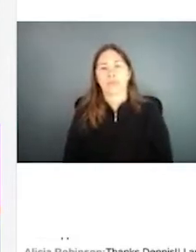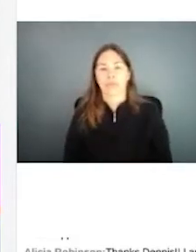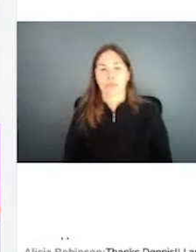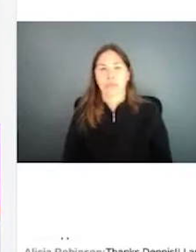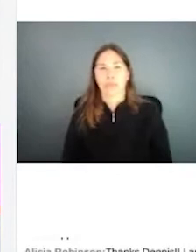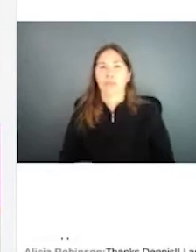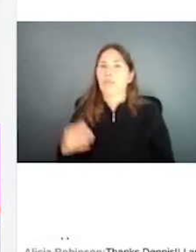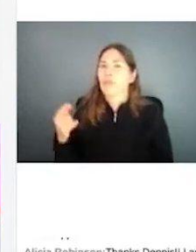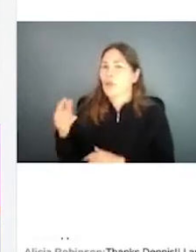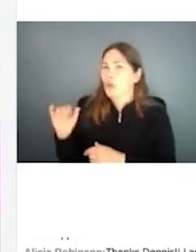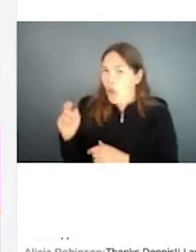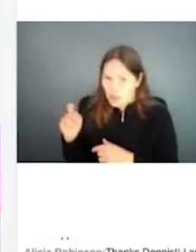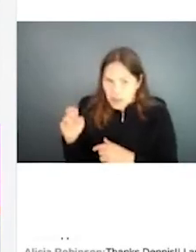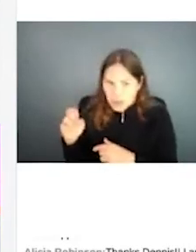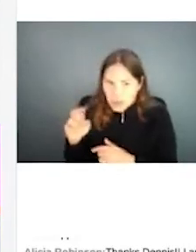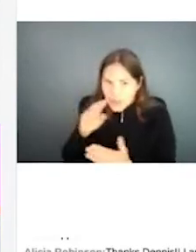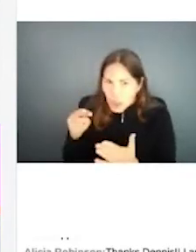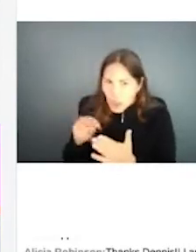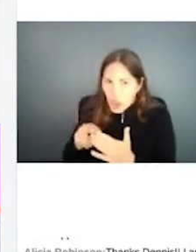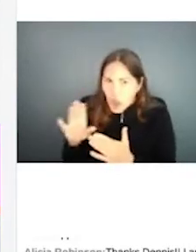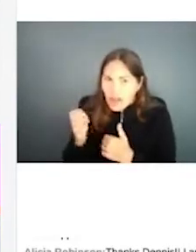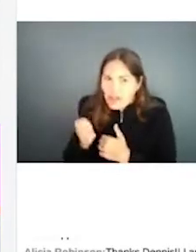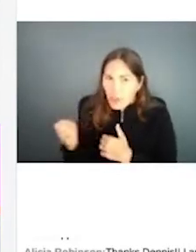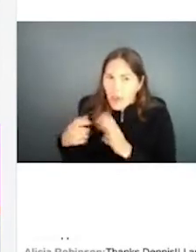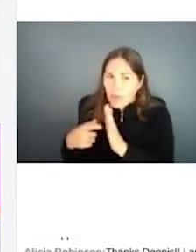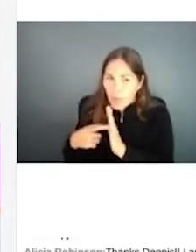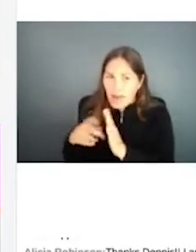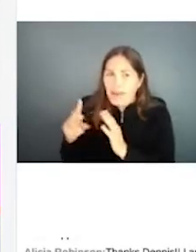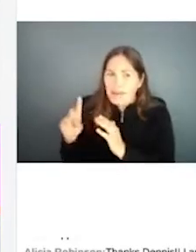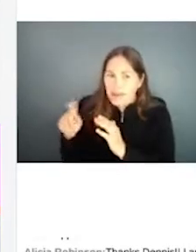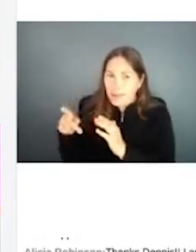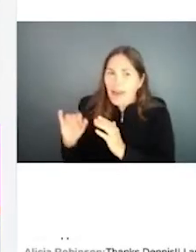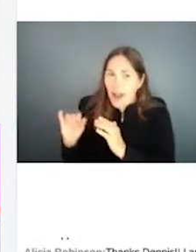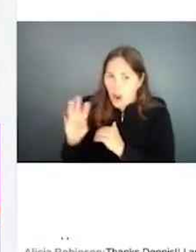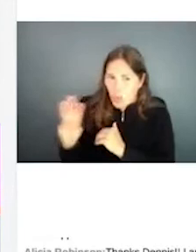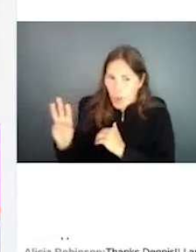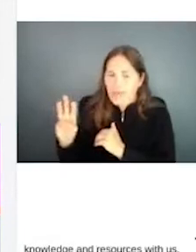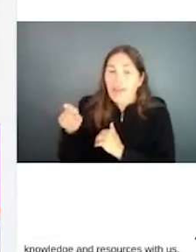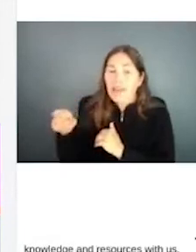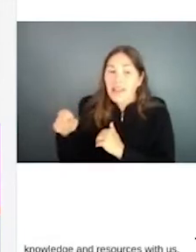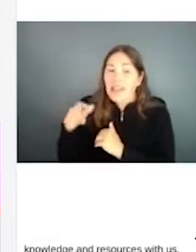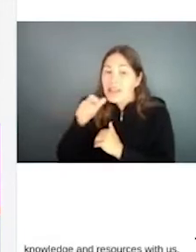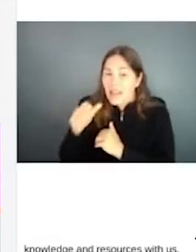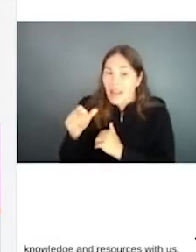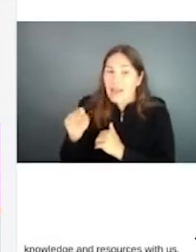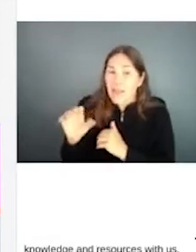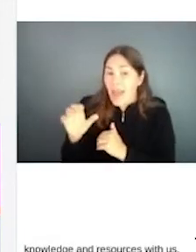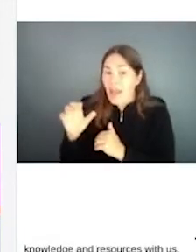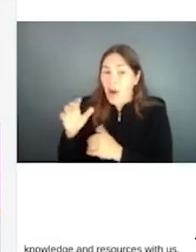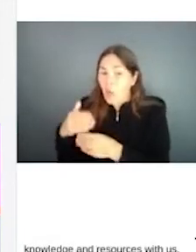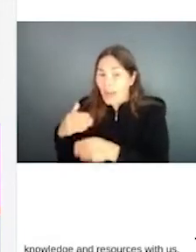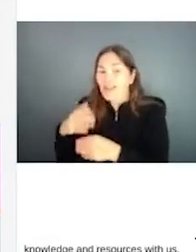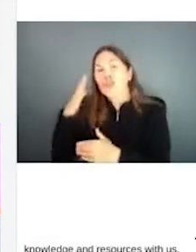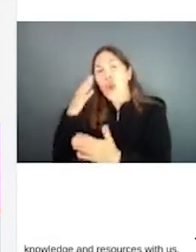Yeah, I've been finding out about it because you look on the equipment requirement, the DPI website, it lists Mac computers, not Windows based, but you know, the money's the